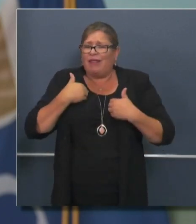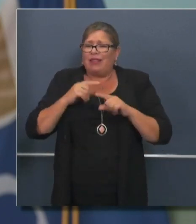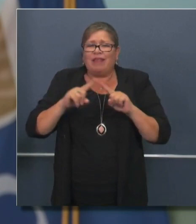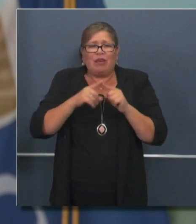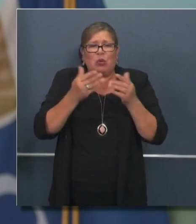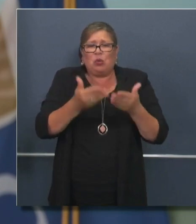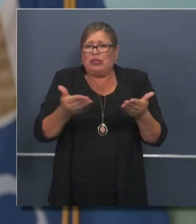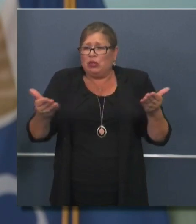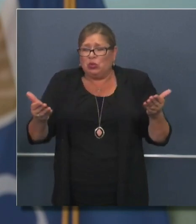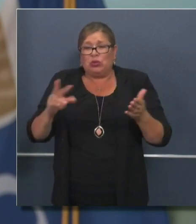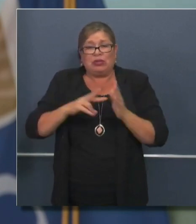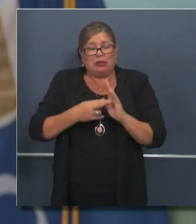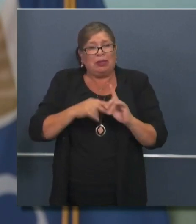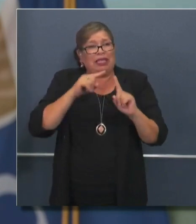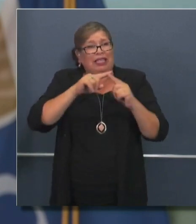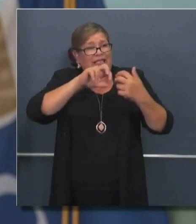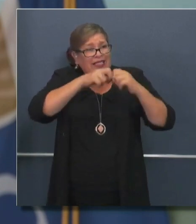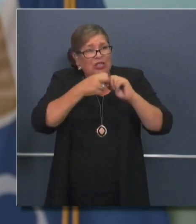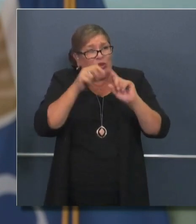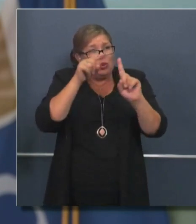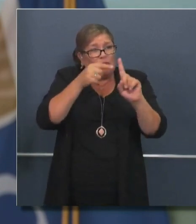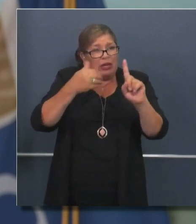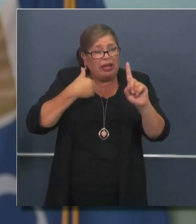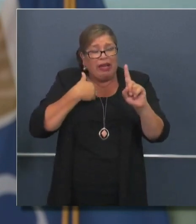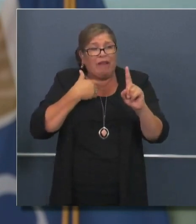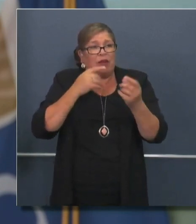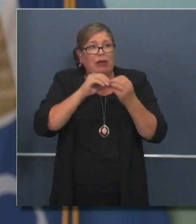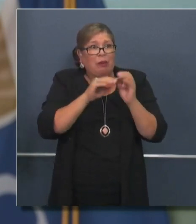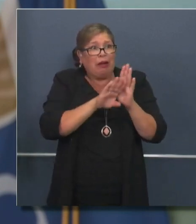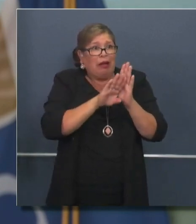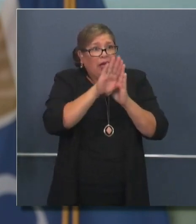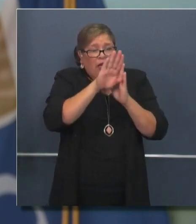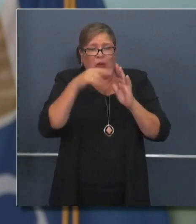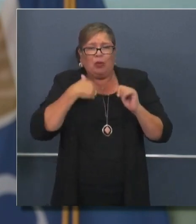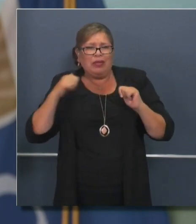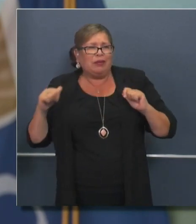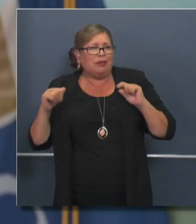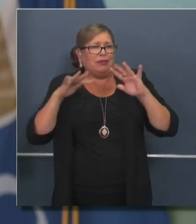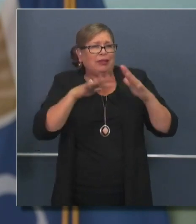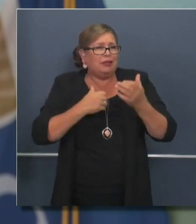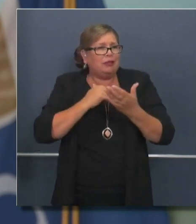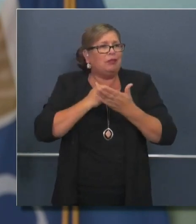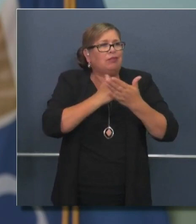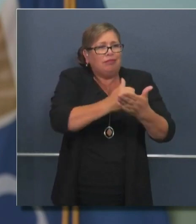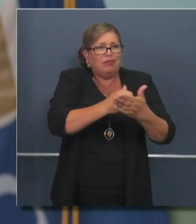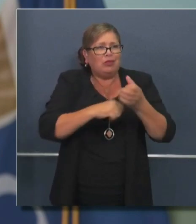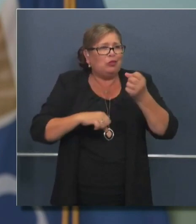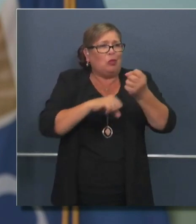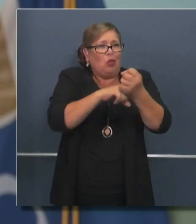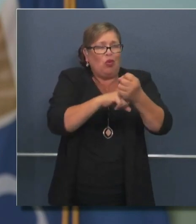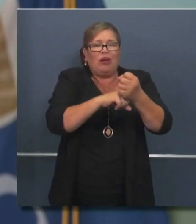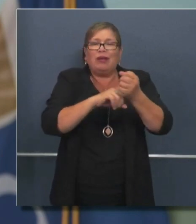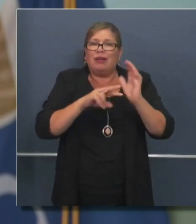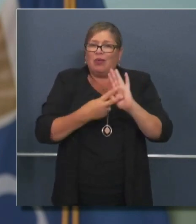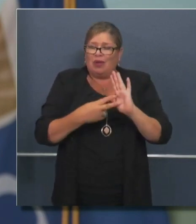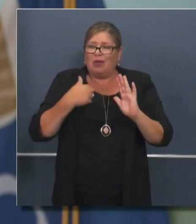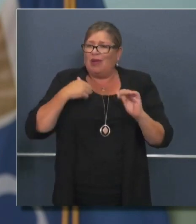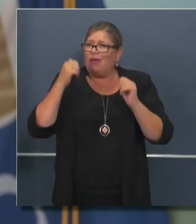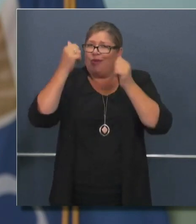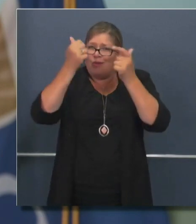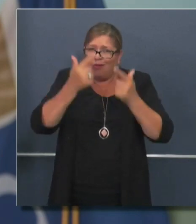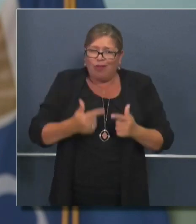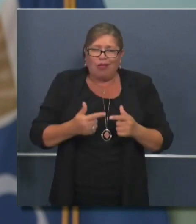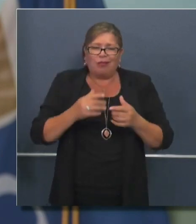out small fires, small surges in cases to make sure that California moves safely together